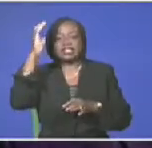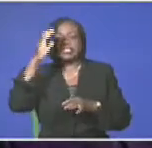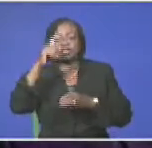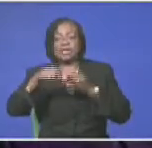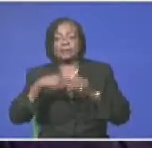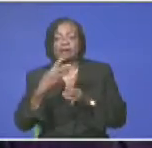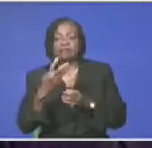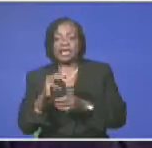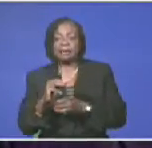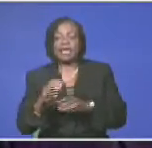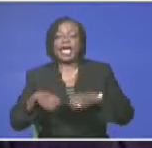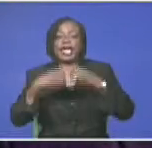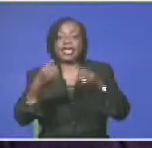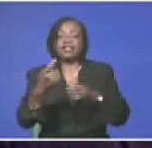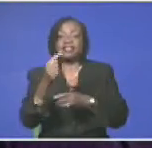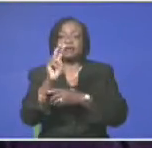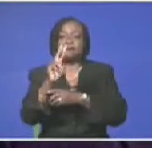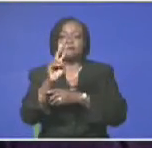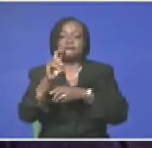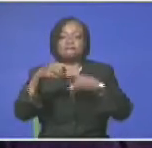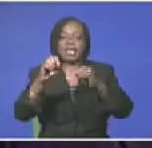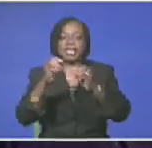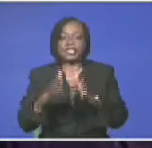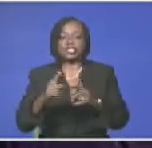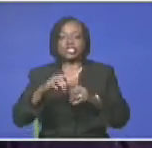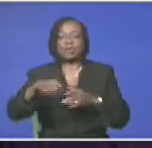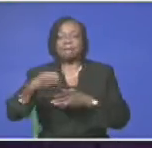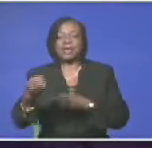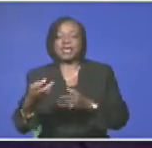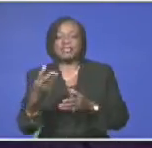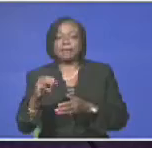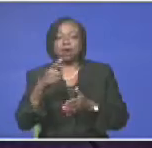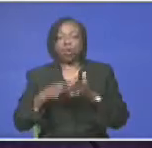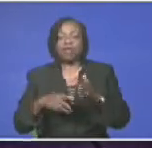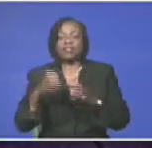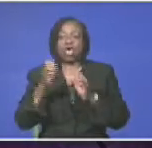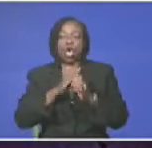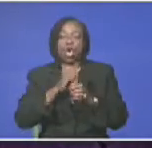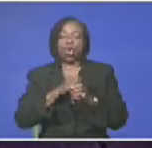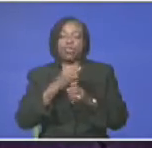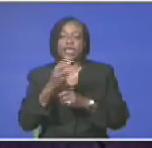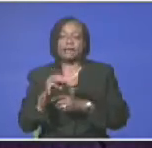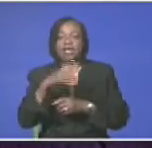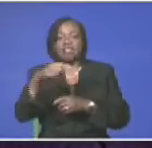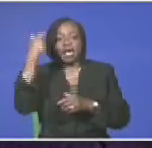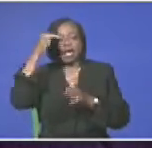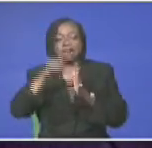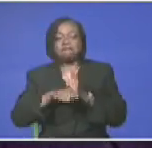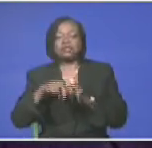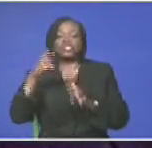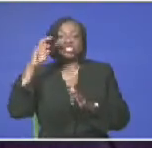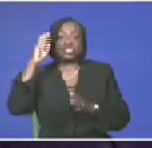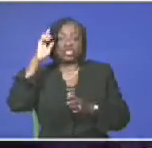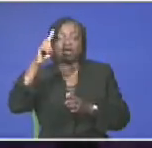them what they owe them. Perhaps the government could have insisted on this